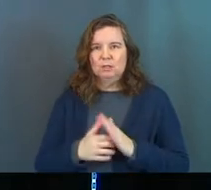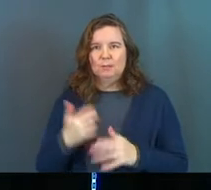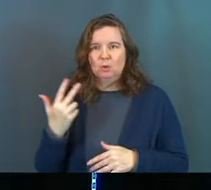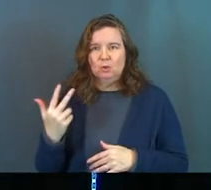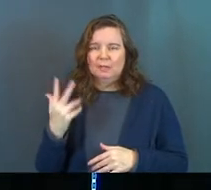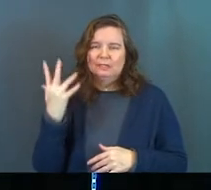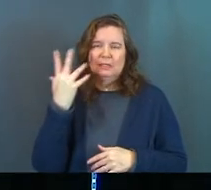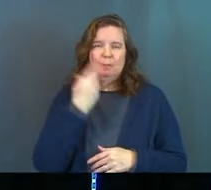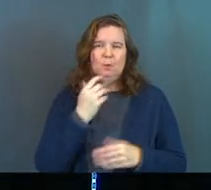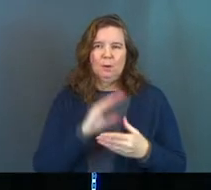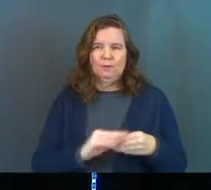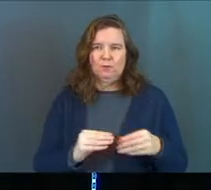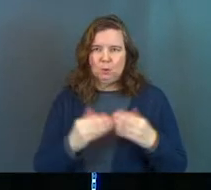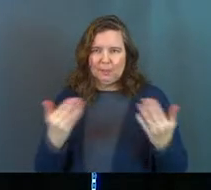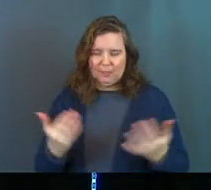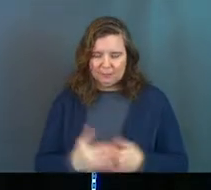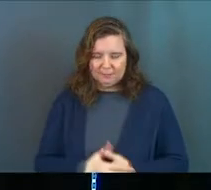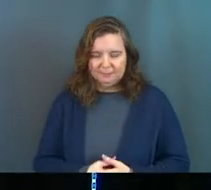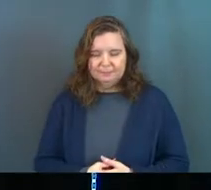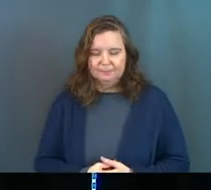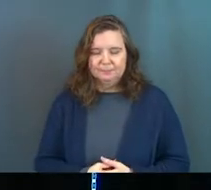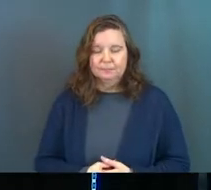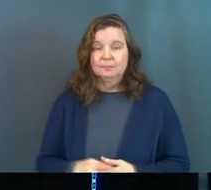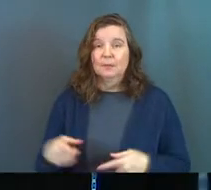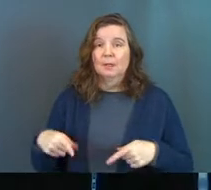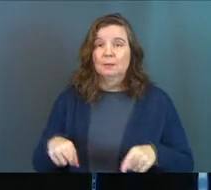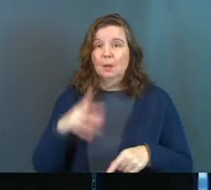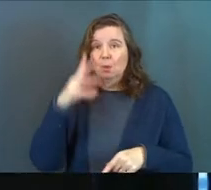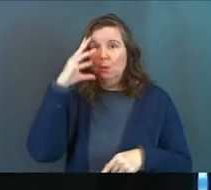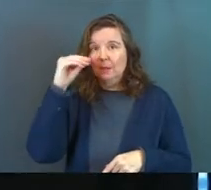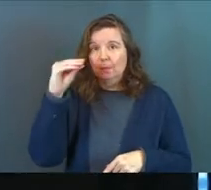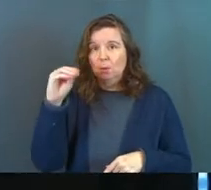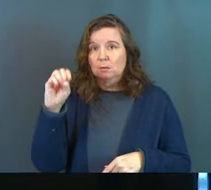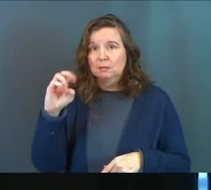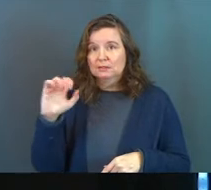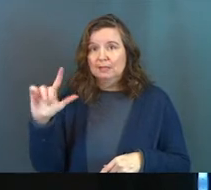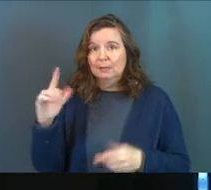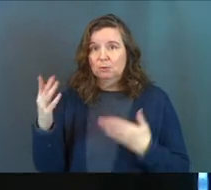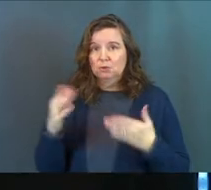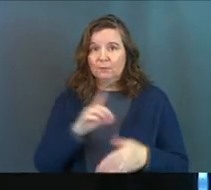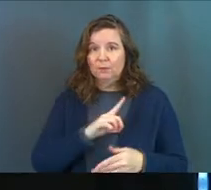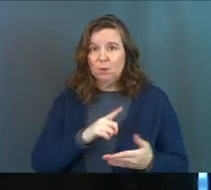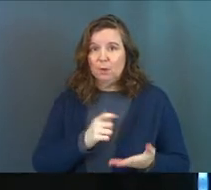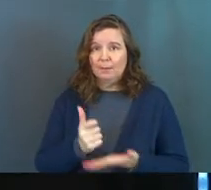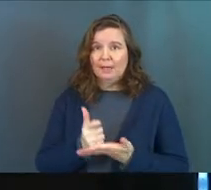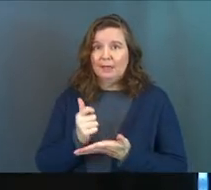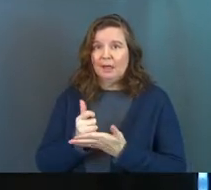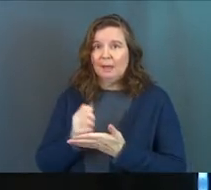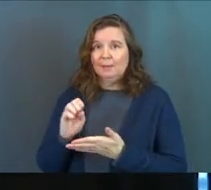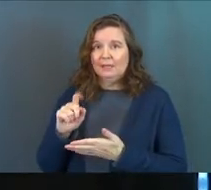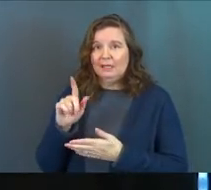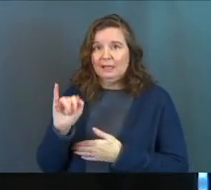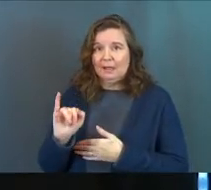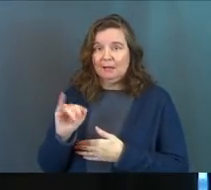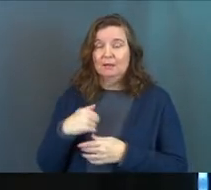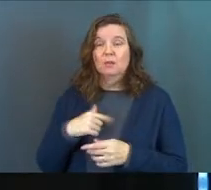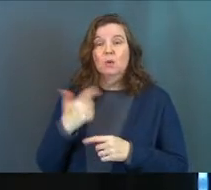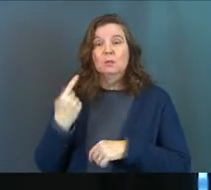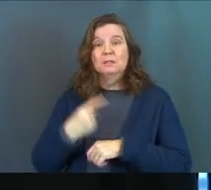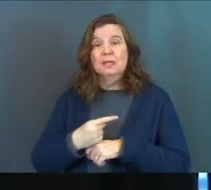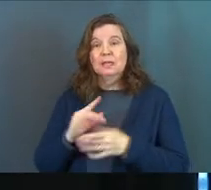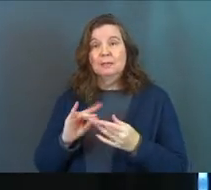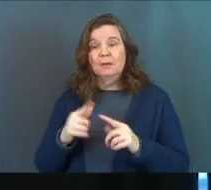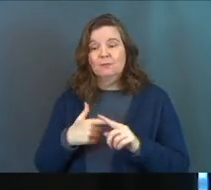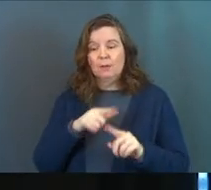3. Beautiful story here. Meanwhile, the boy Samuel served the Lord by assisting Eli. Now in those days, the messages